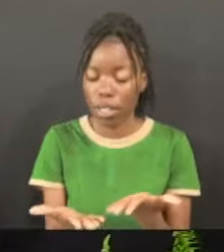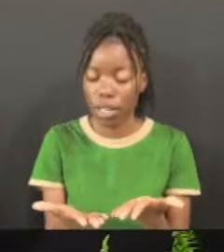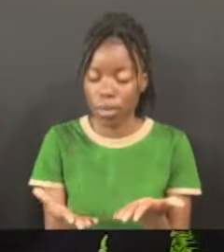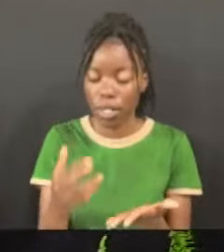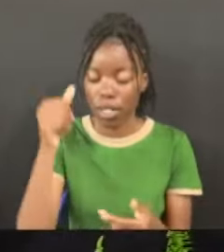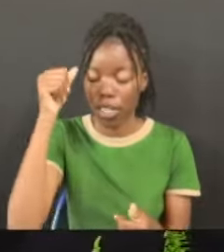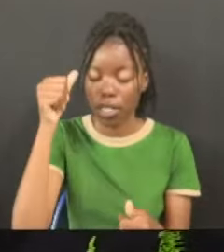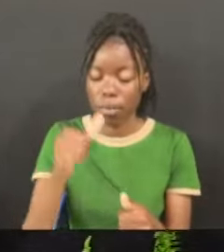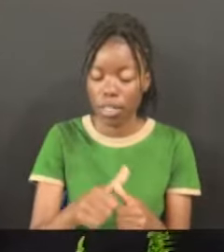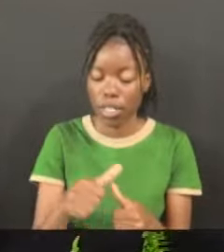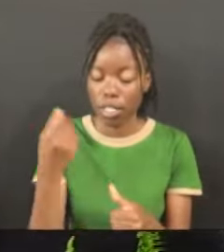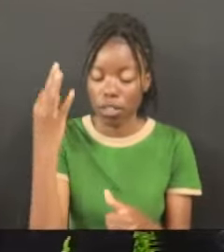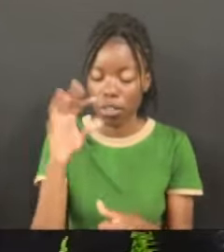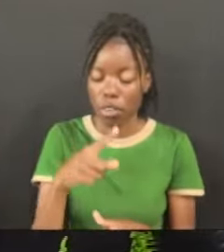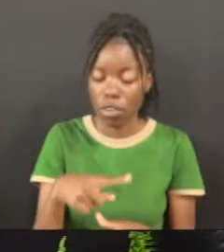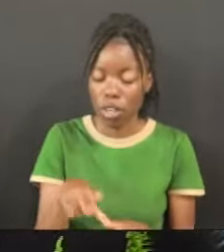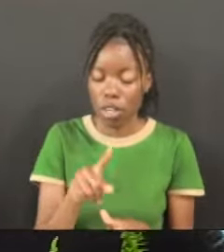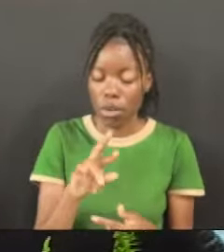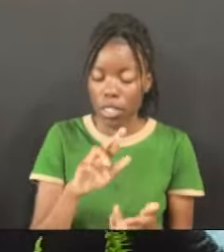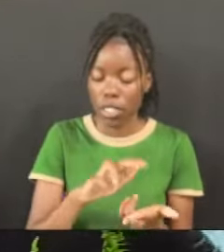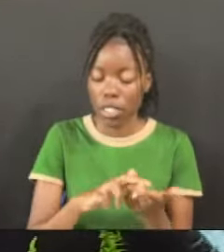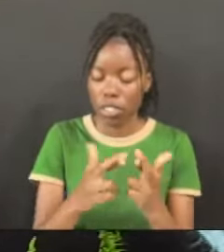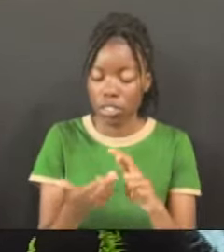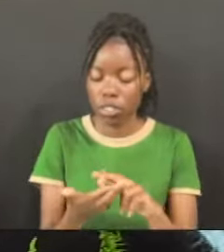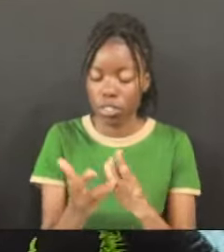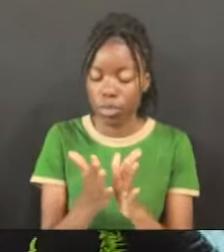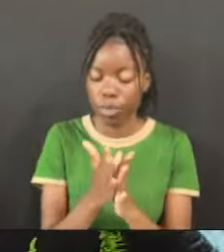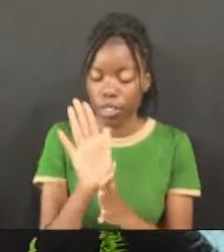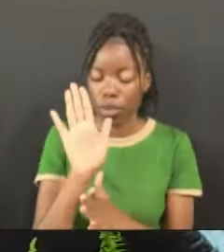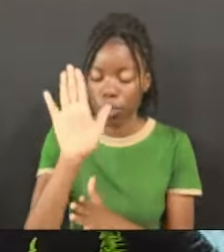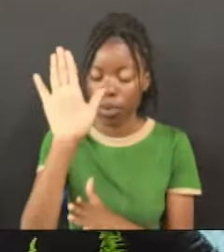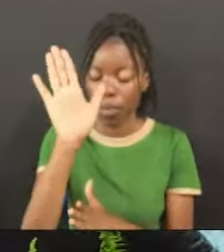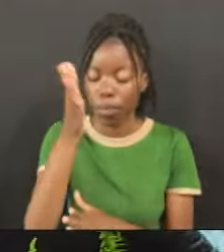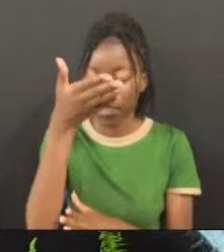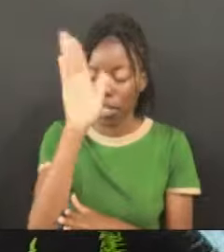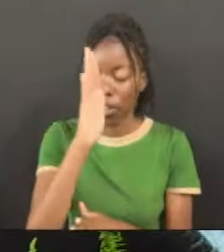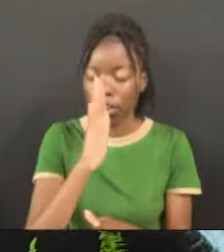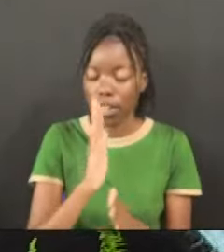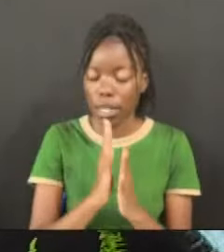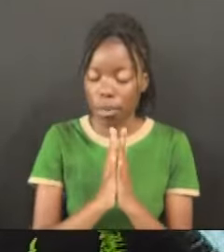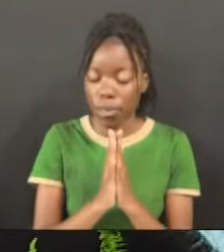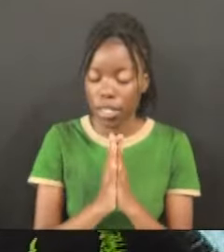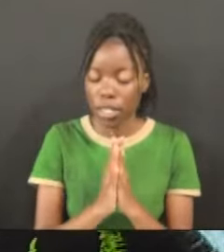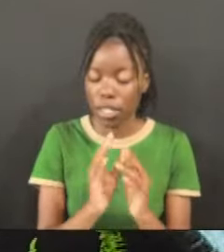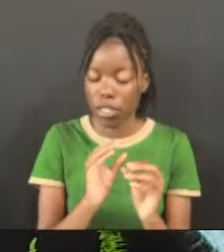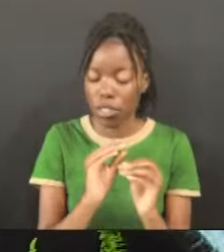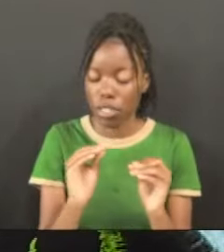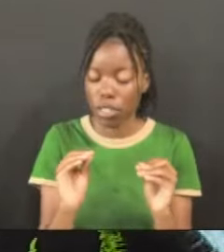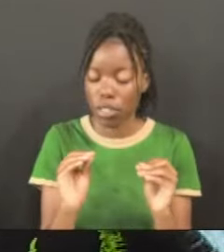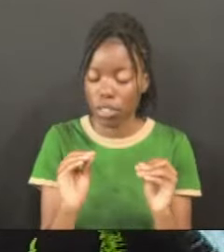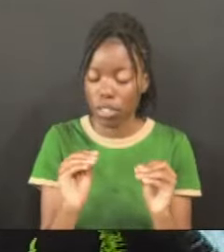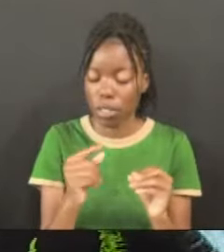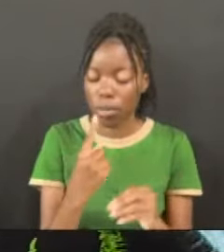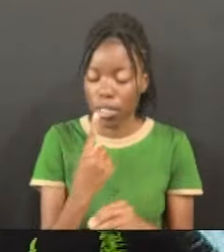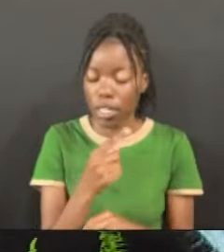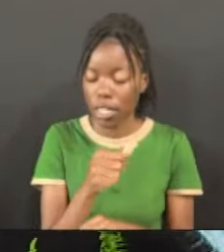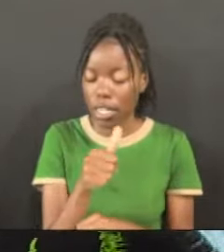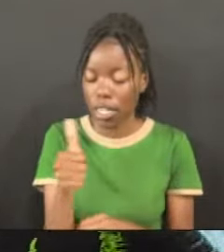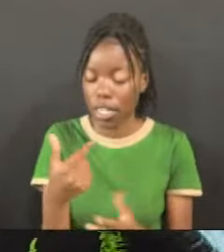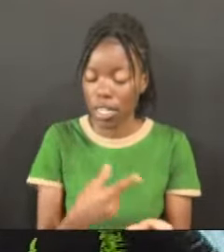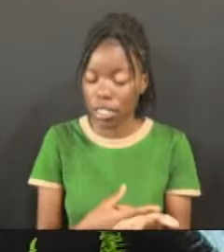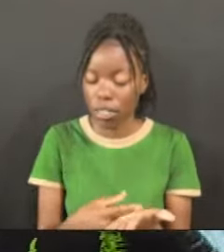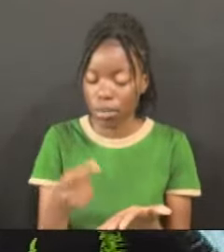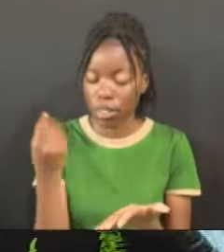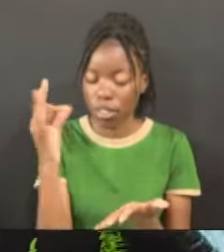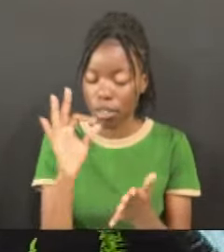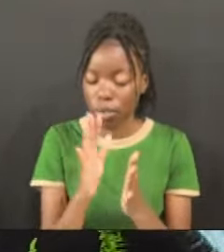of our relationship with you. And God, I'm praying that it will not just be another week of prayer, but it will